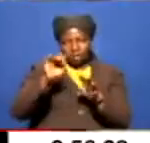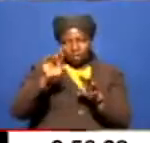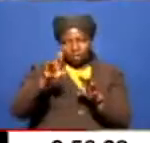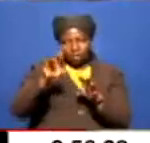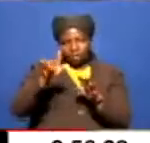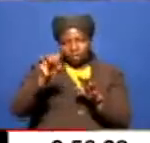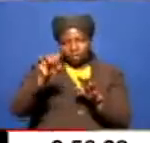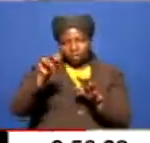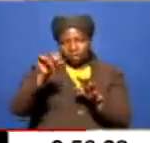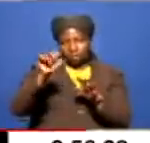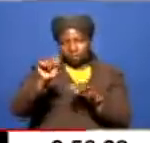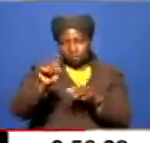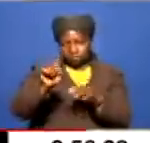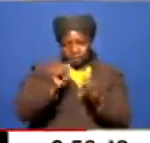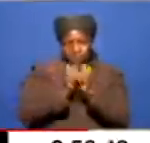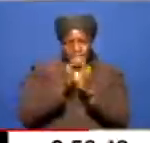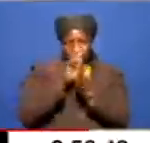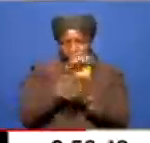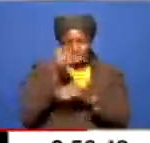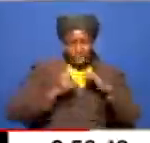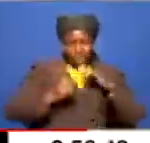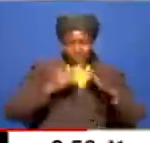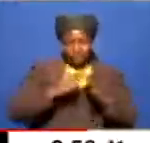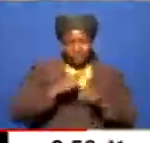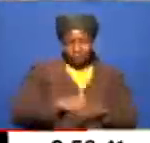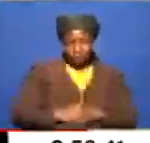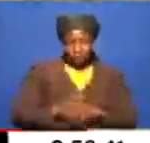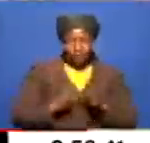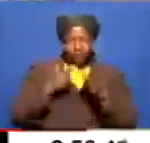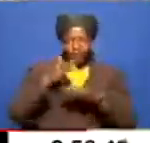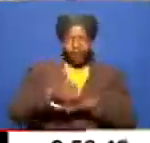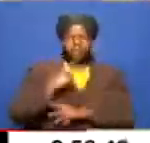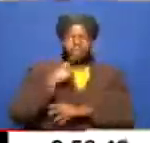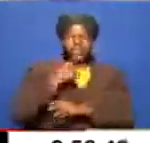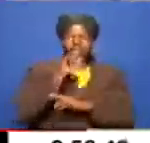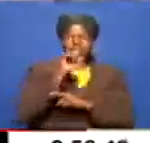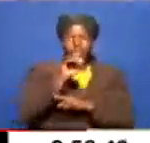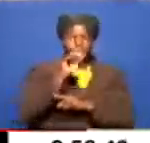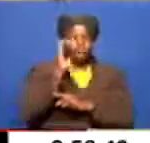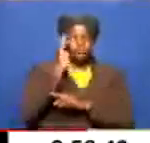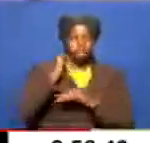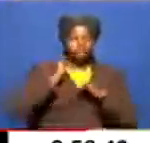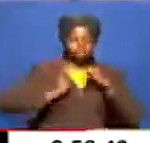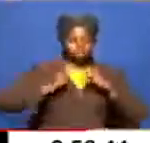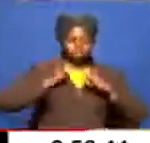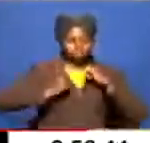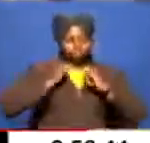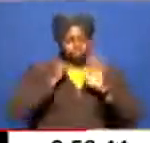athletes. Over 150 athletes will line up at the Prisons Cross Country Championship.